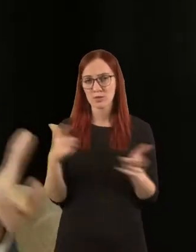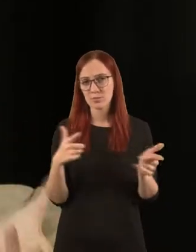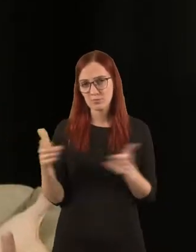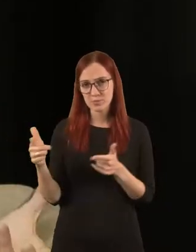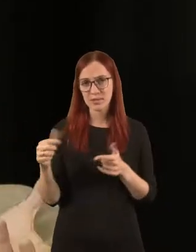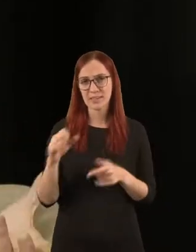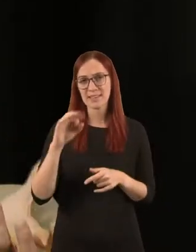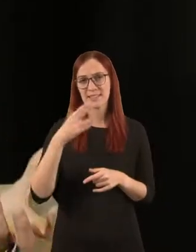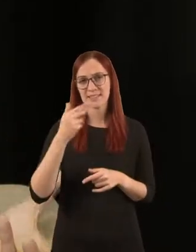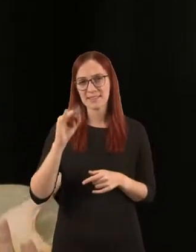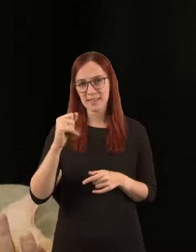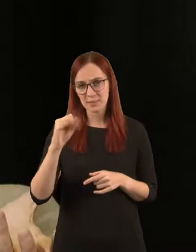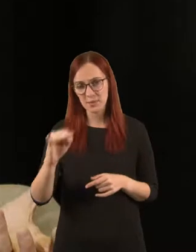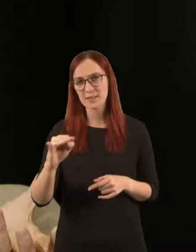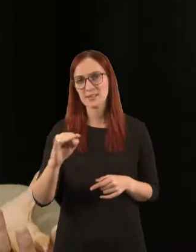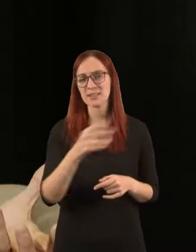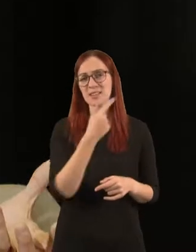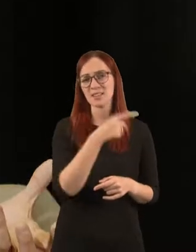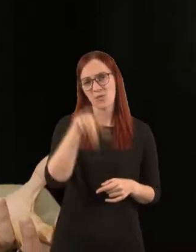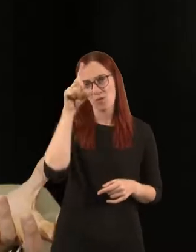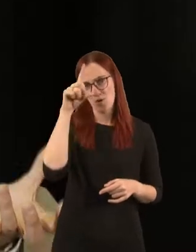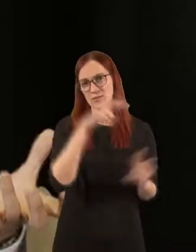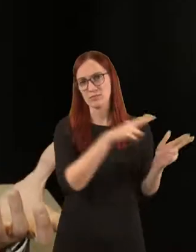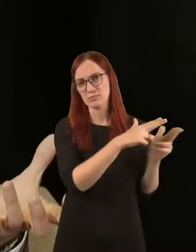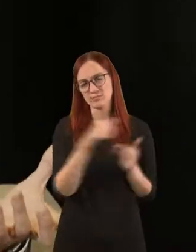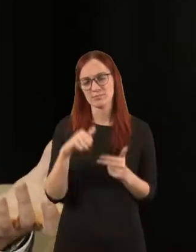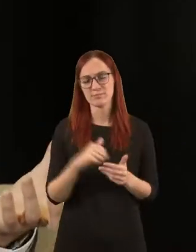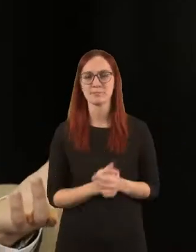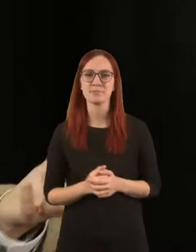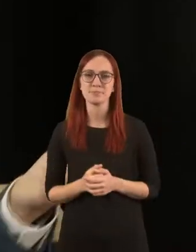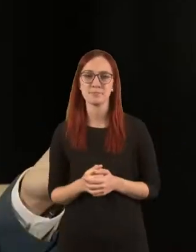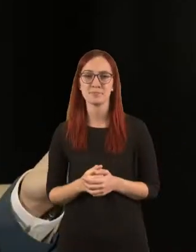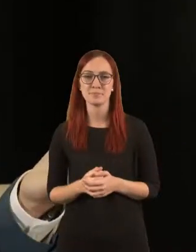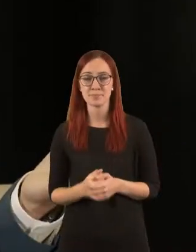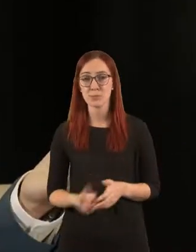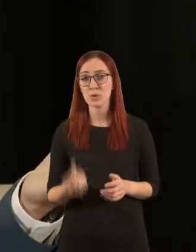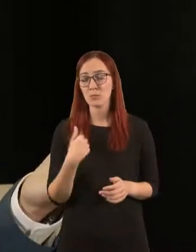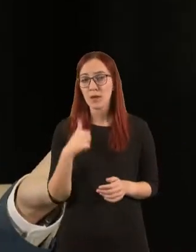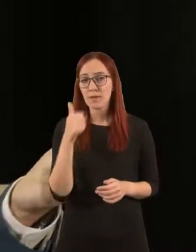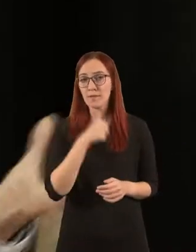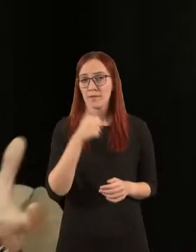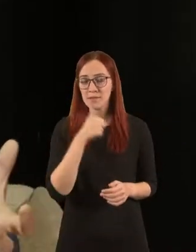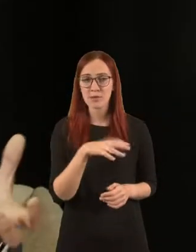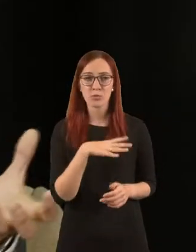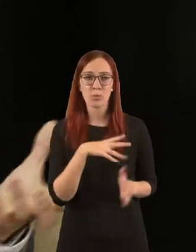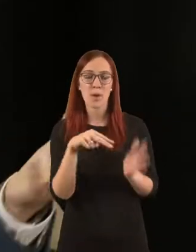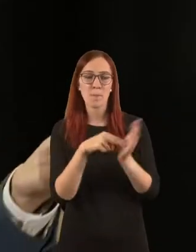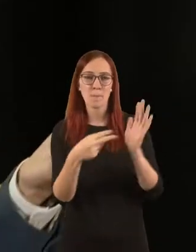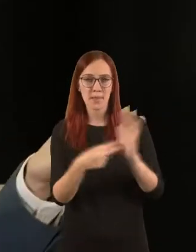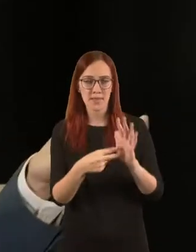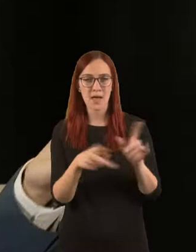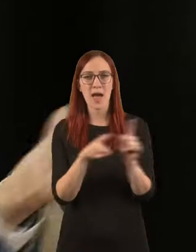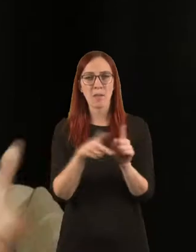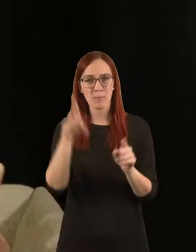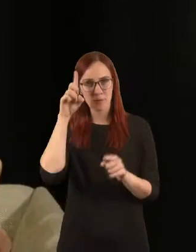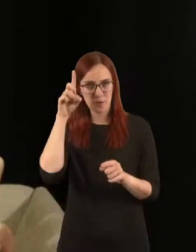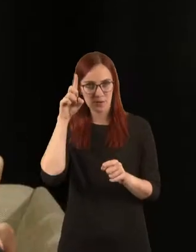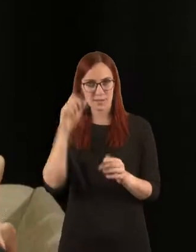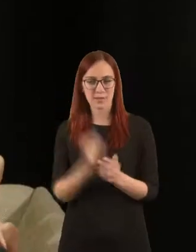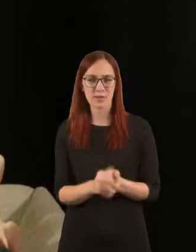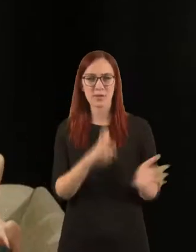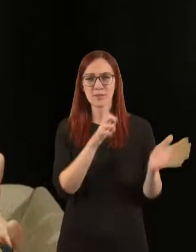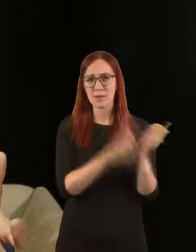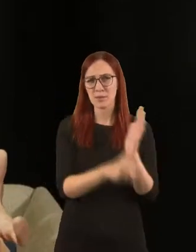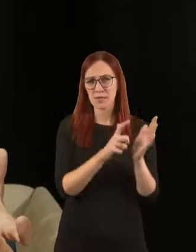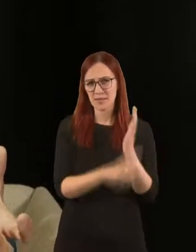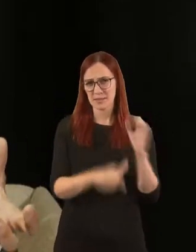When it comes to regulation, our regulations, our building documents were drawn